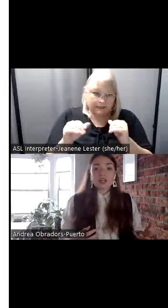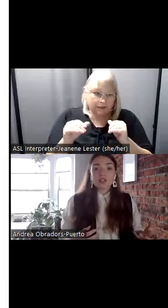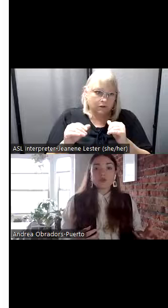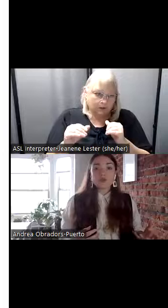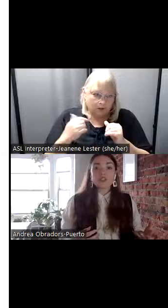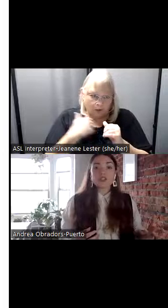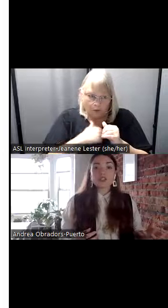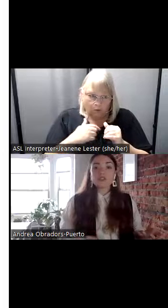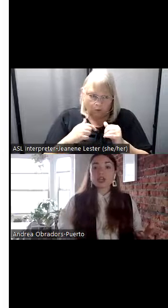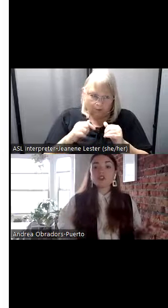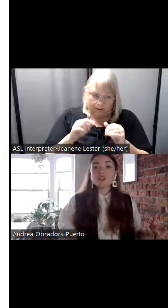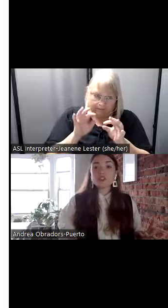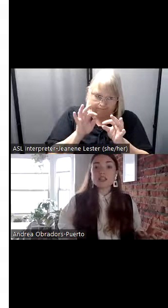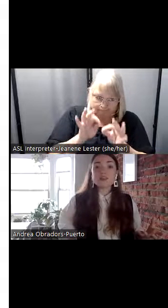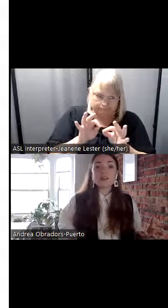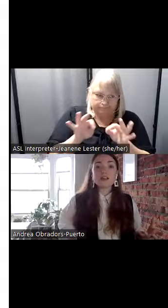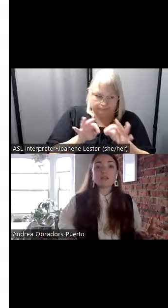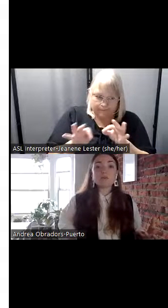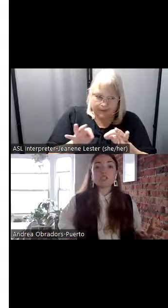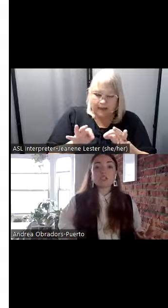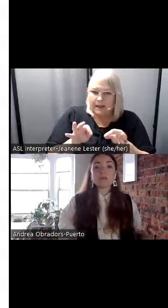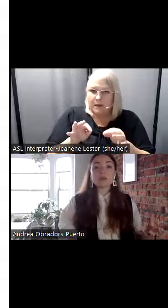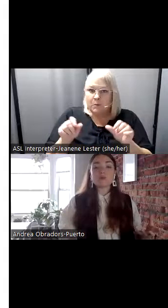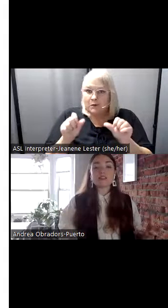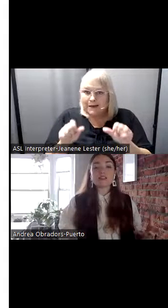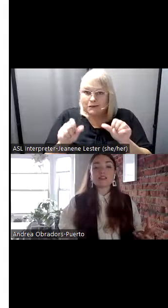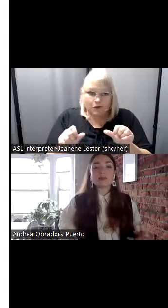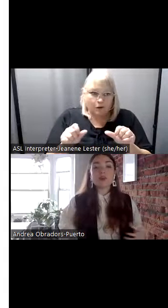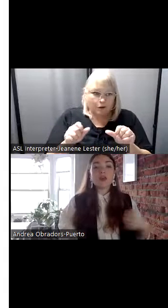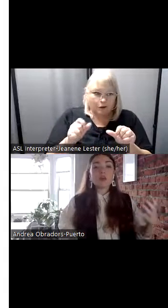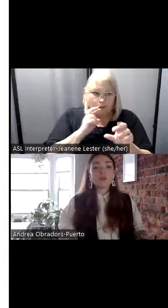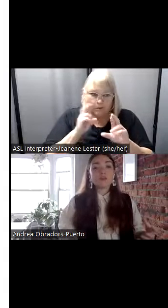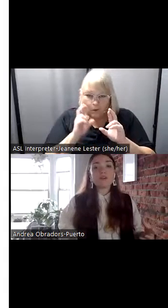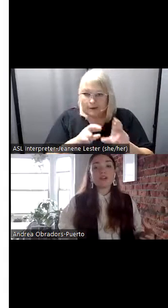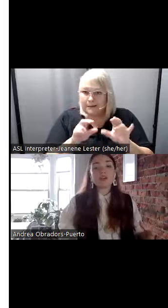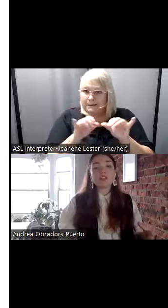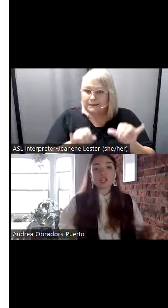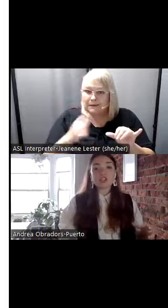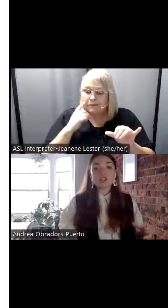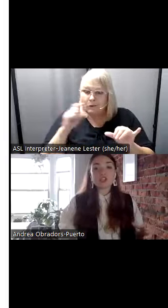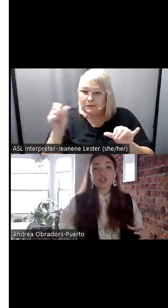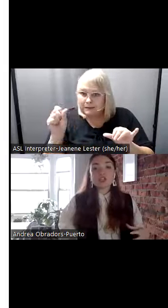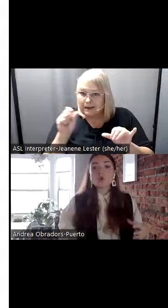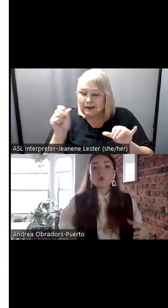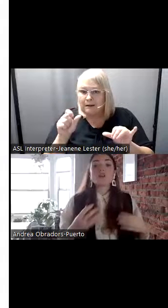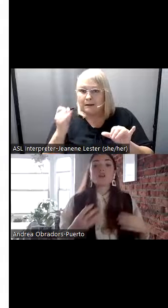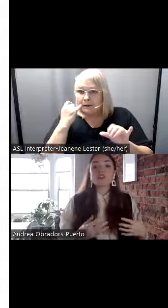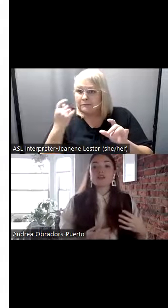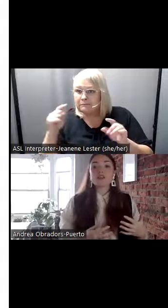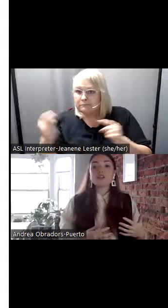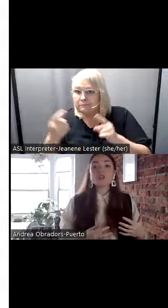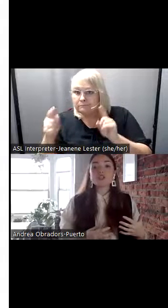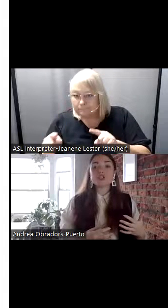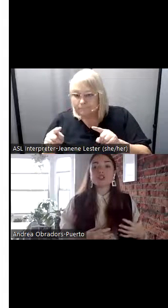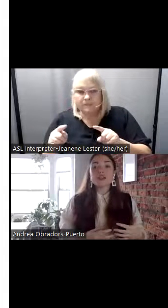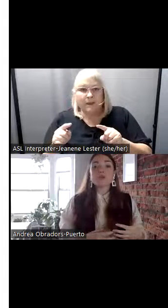ideated potential future states for Seattle children's safety events and missions and management system, and we defined value-added changes. So new initiatives